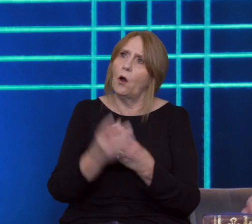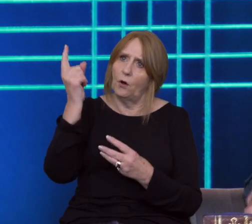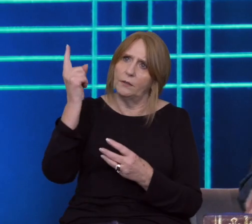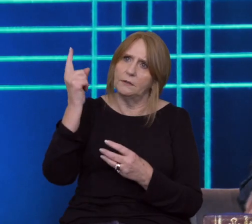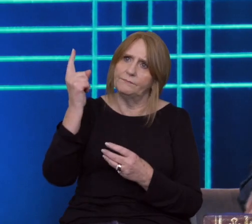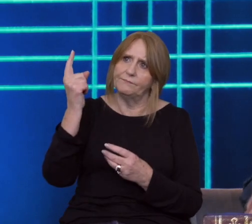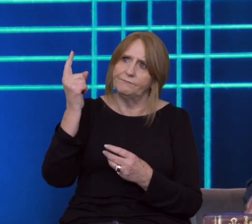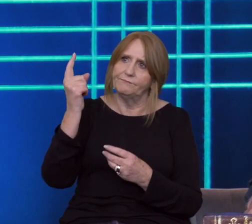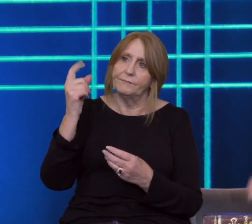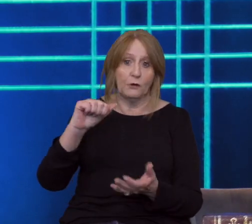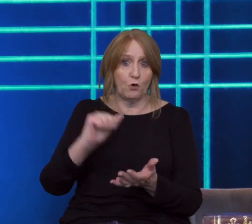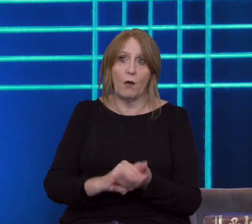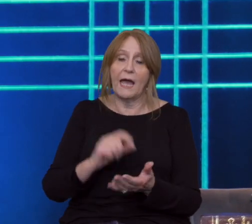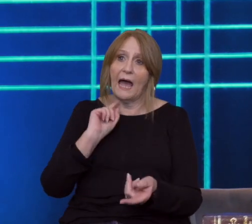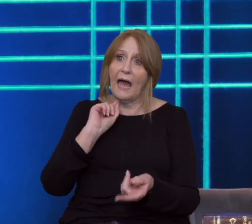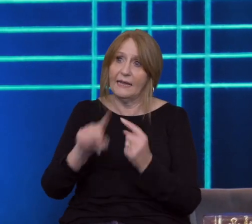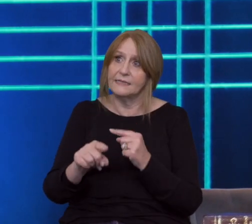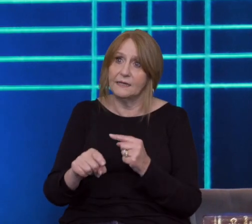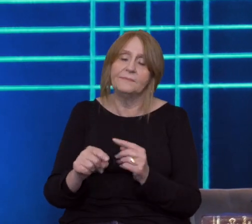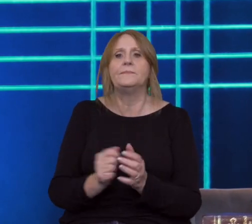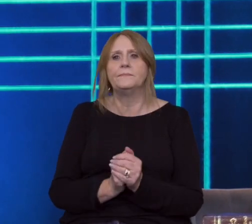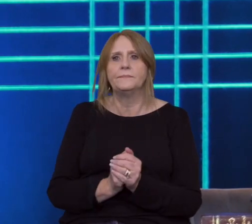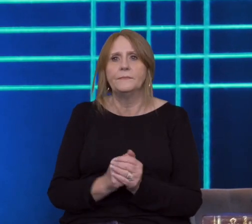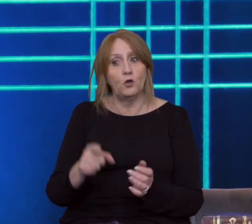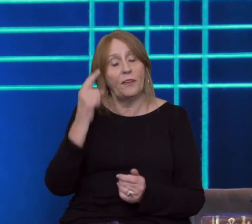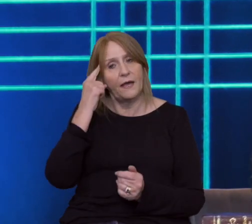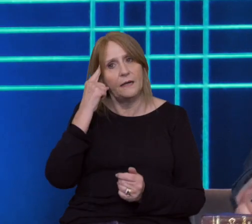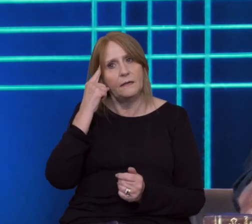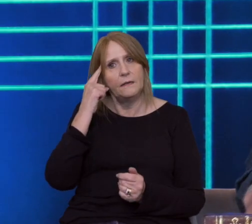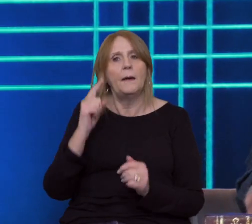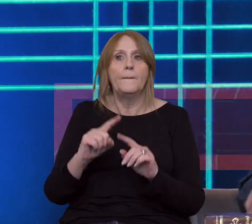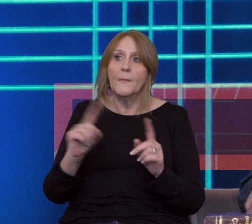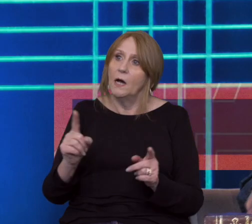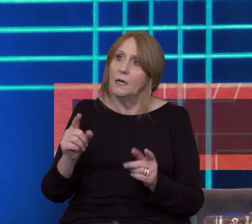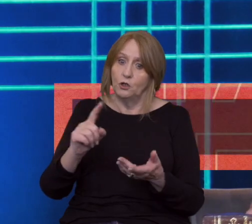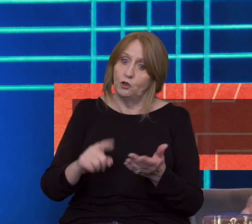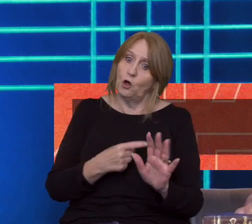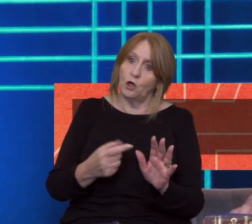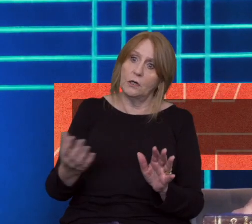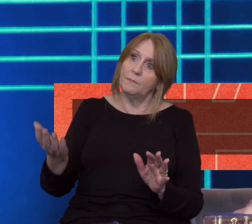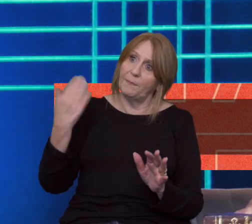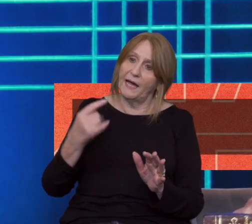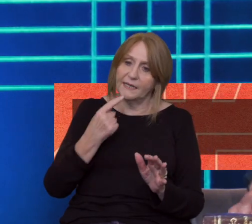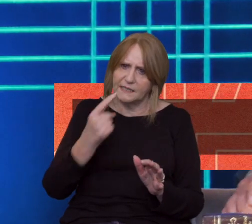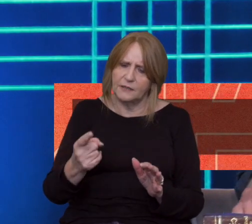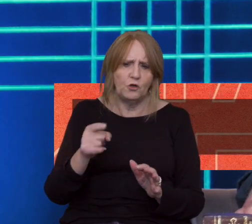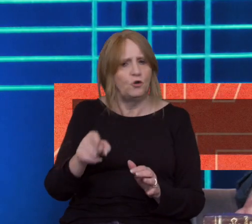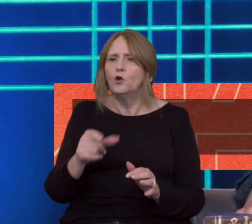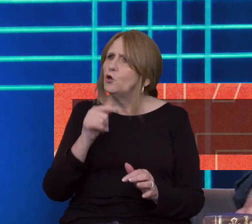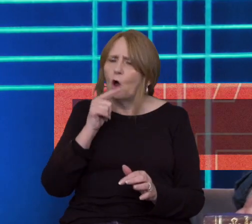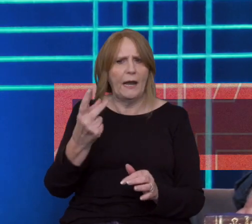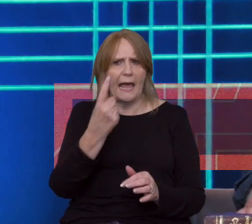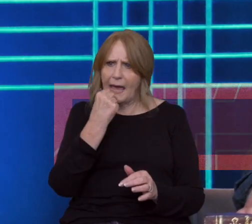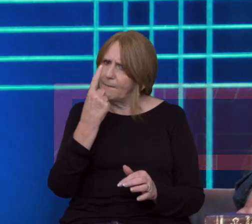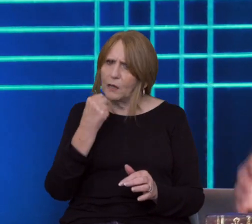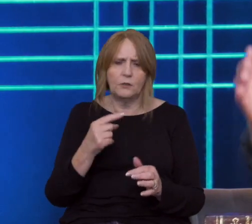But you know what? In verse 19, Joshua comes back again and he says these words, you will not be able to serve the Lord your